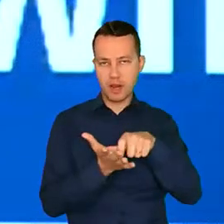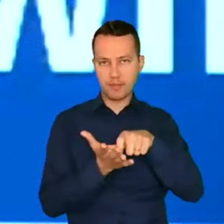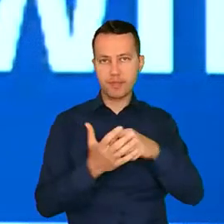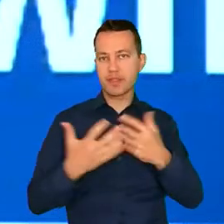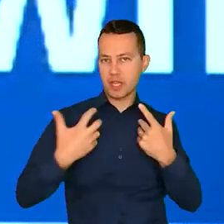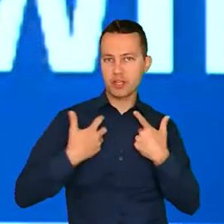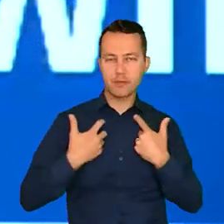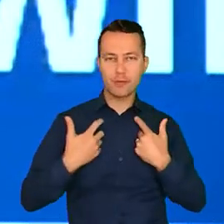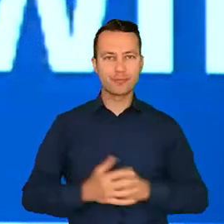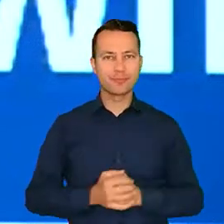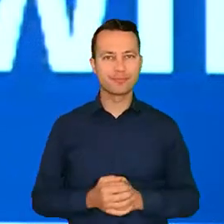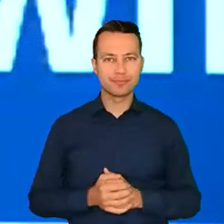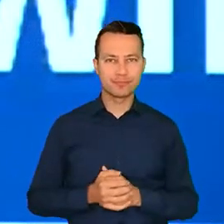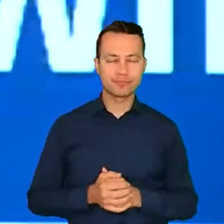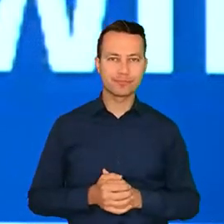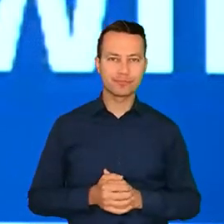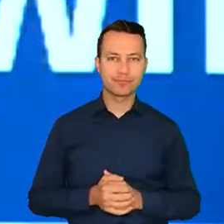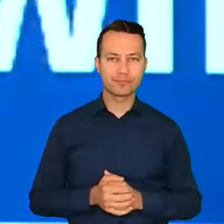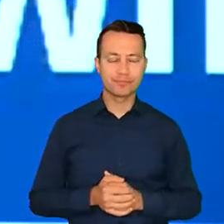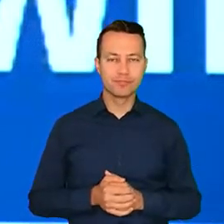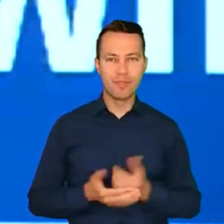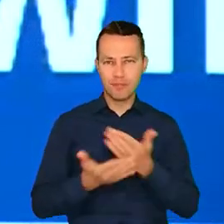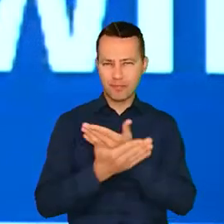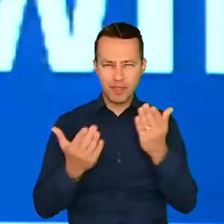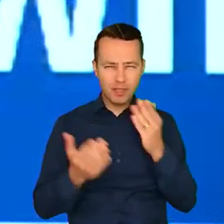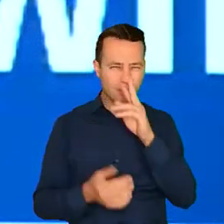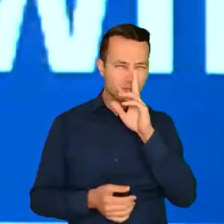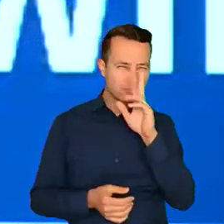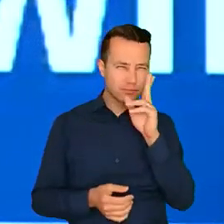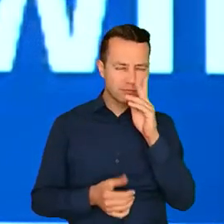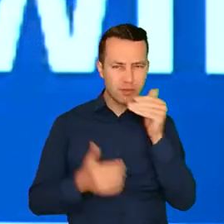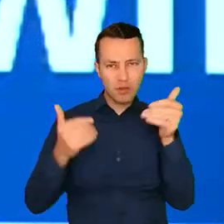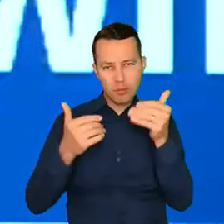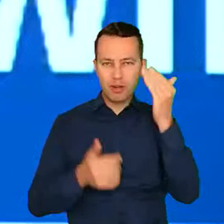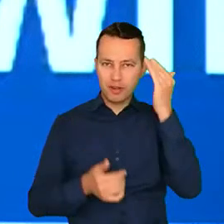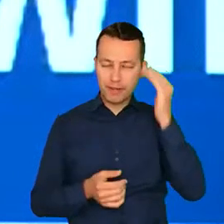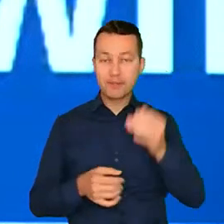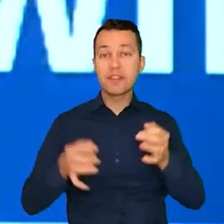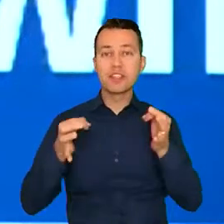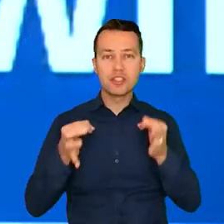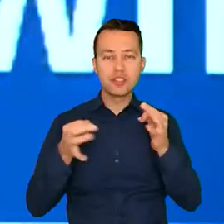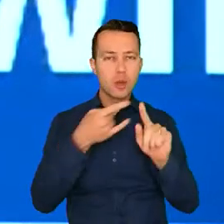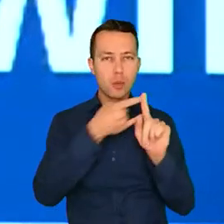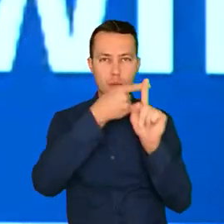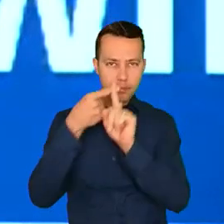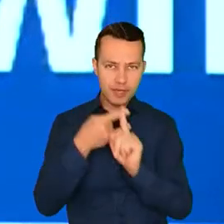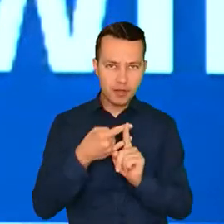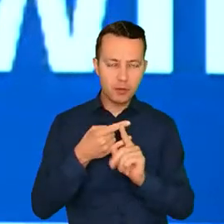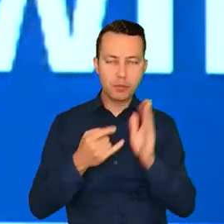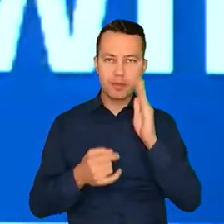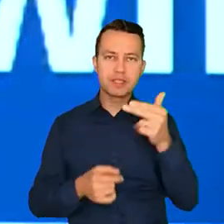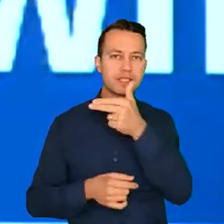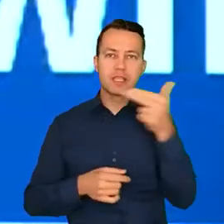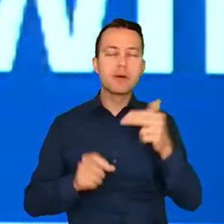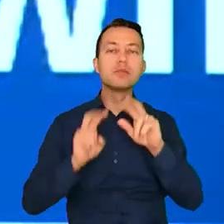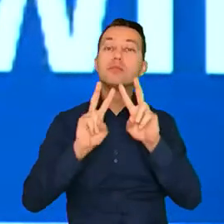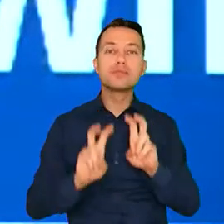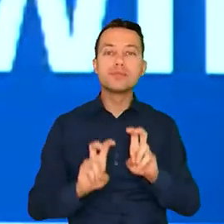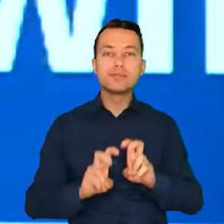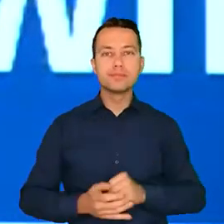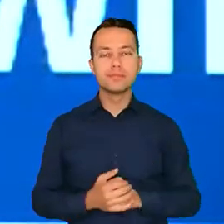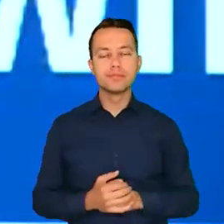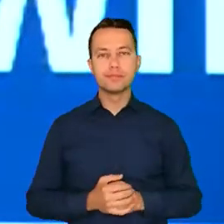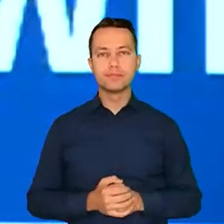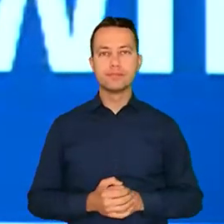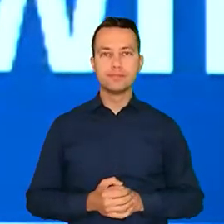our ministry, and it will be a live physical meeting. As you can imagine, today's webinar